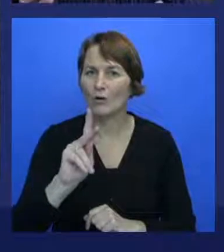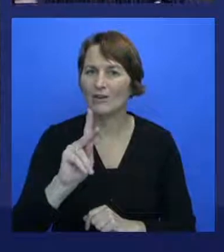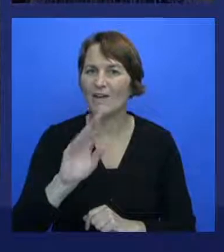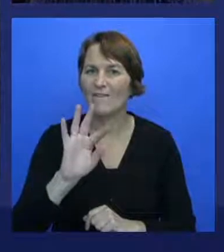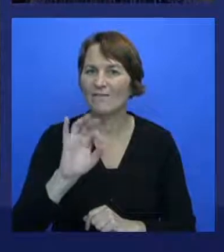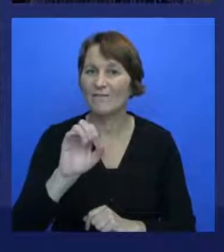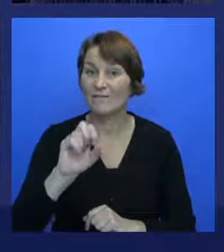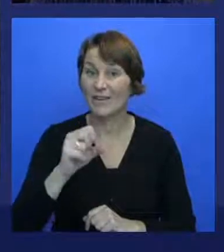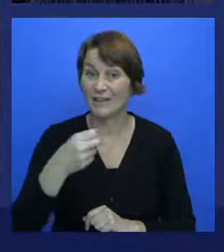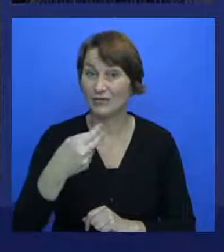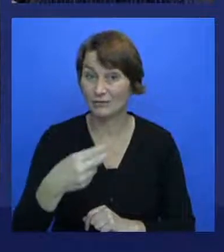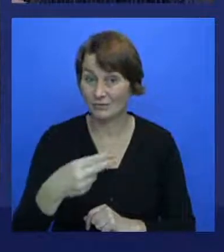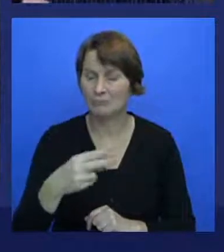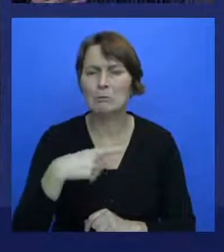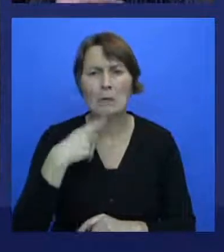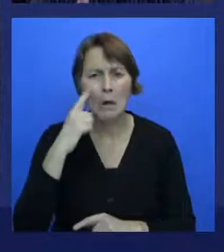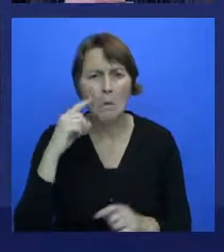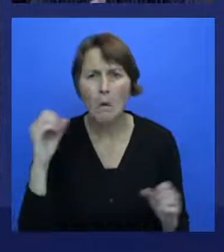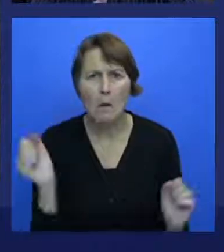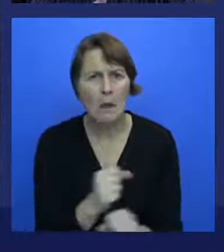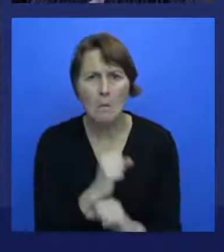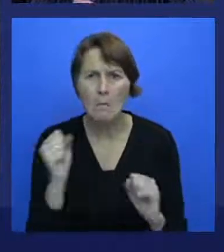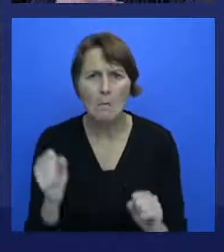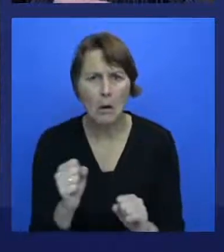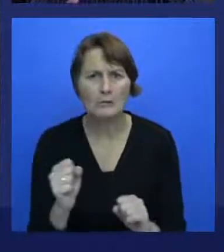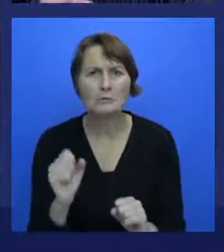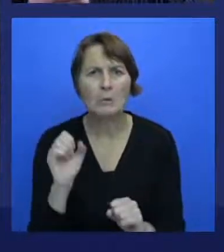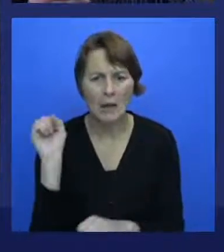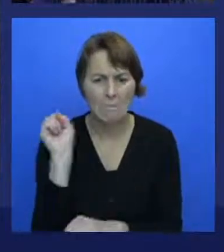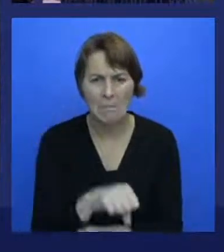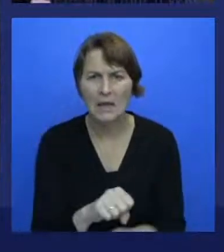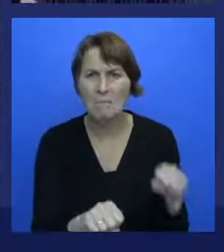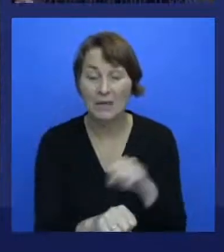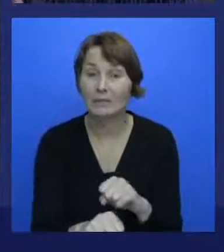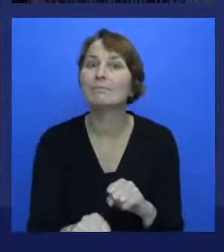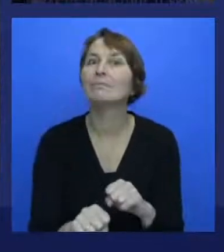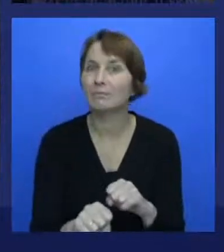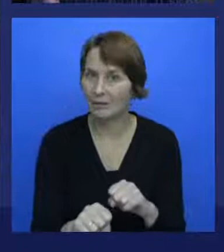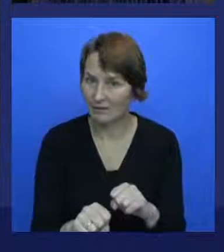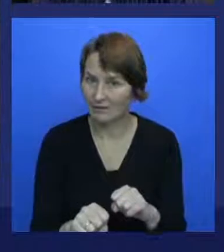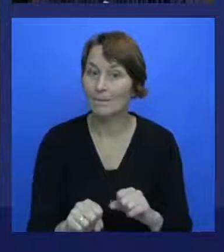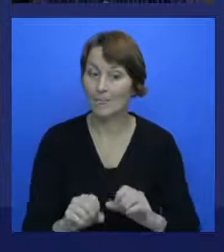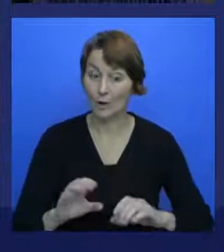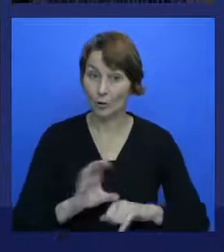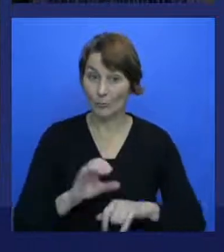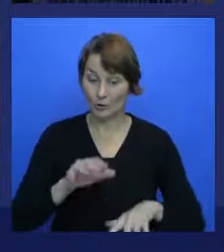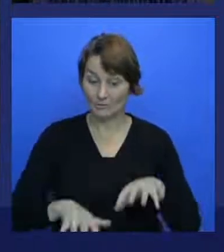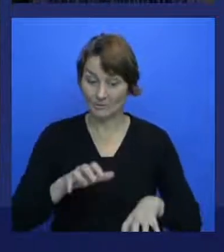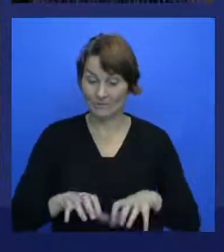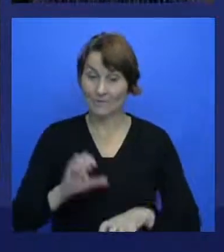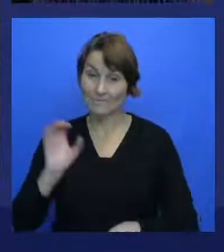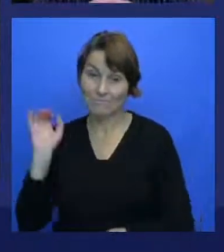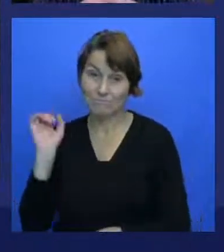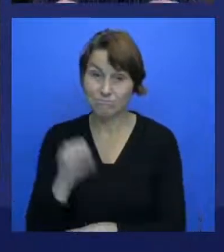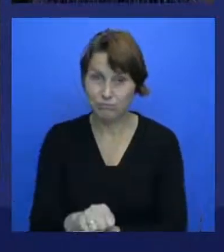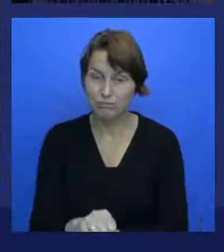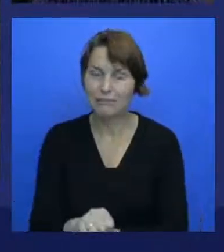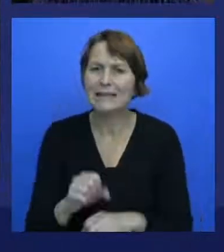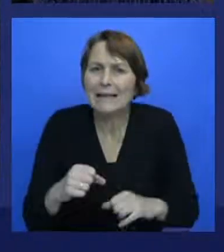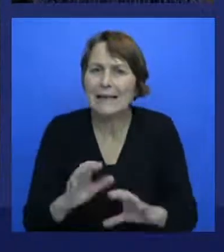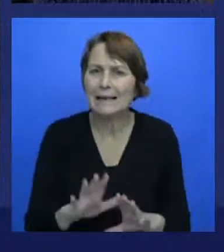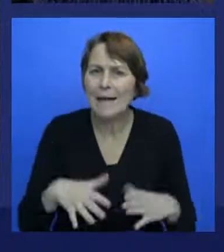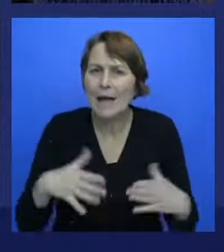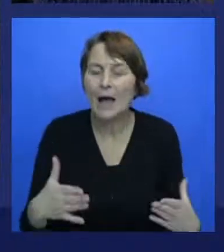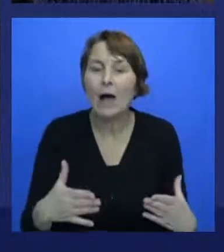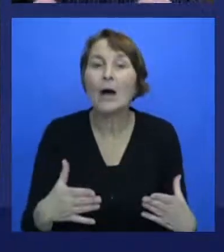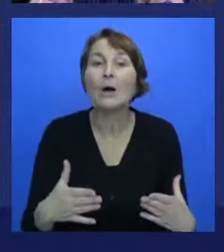resources required to run the model to beat the best digital chess players was hugely